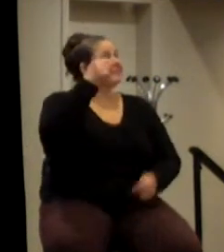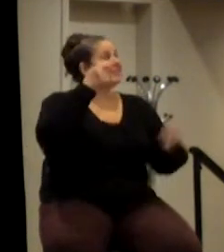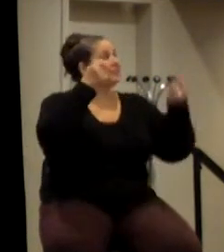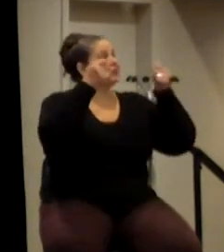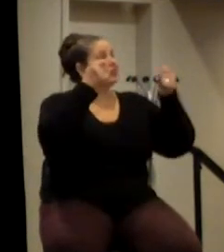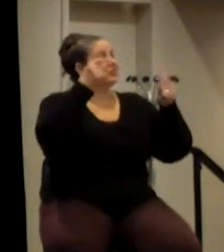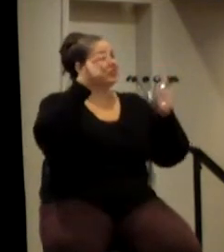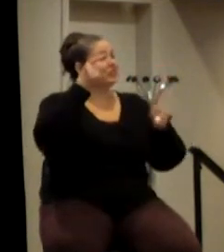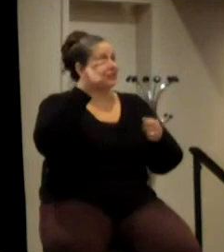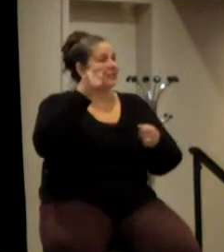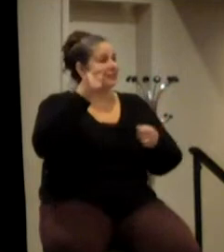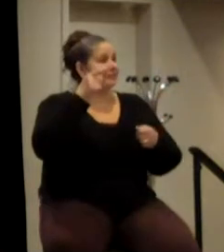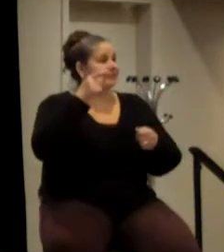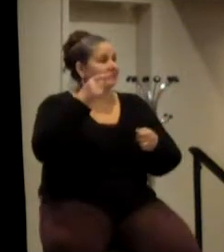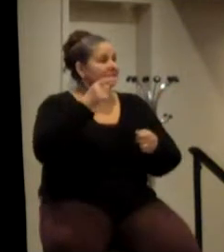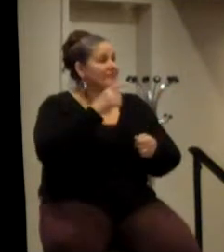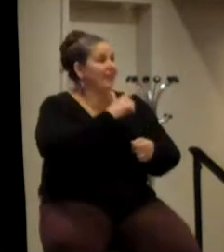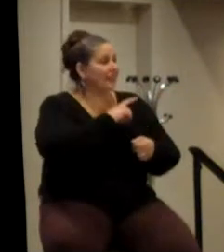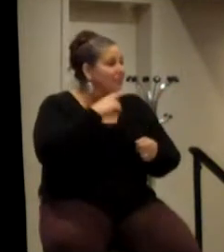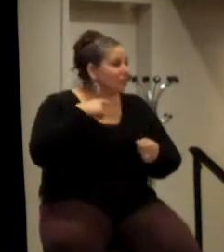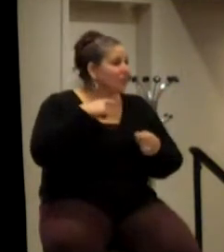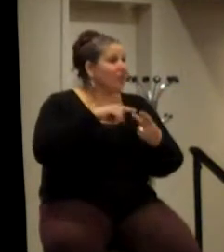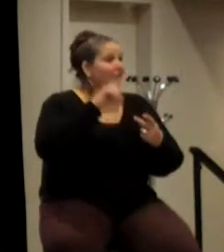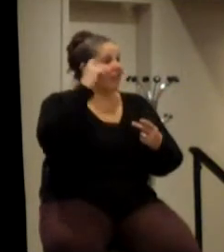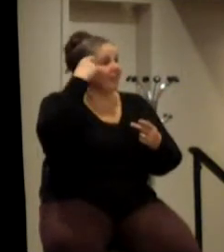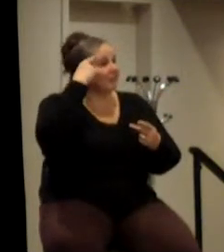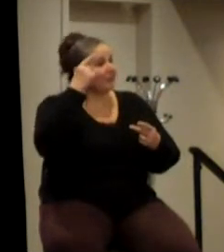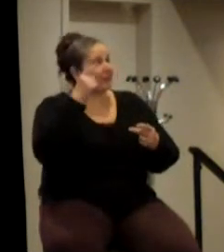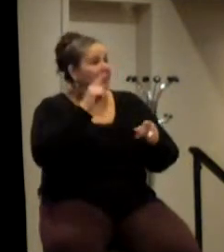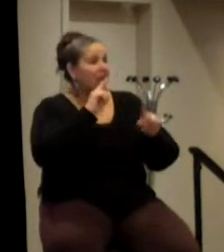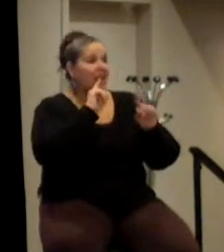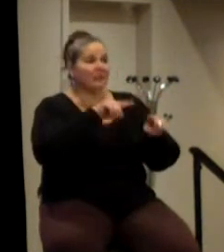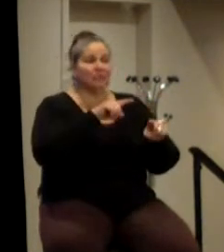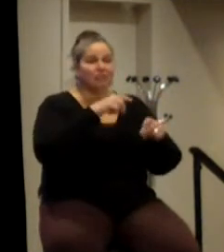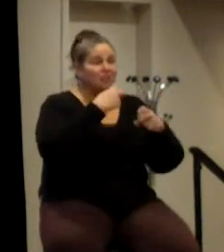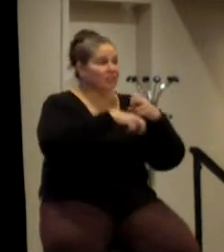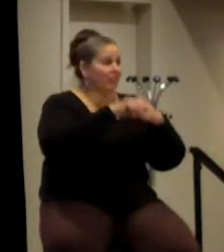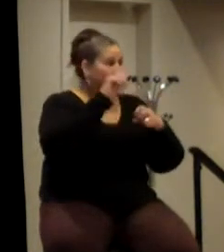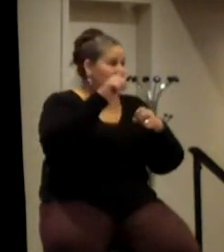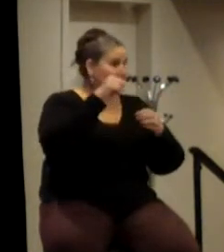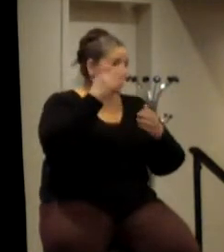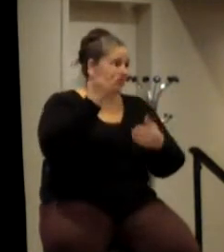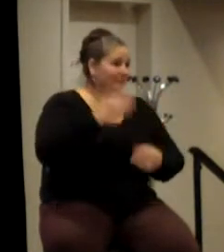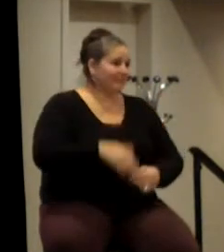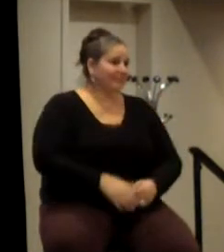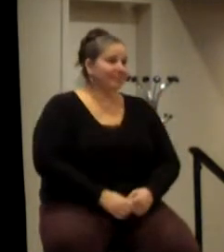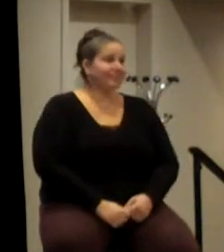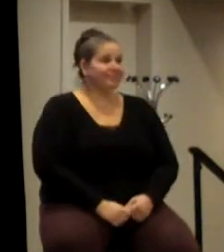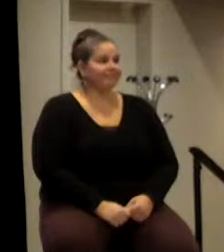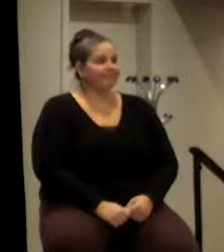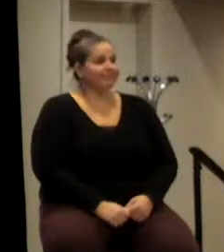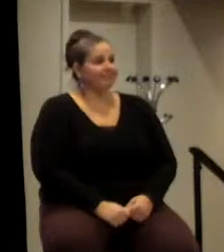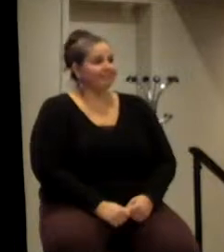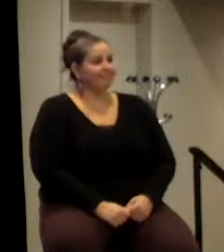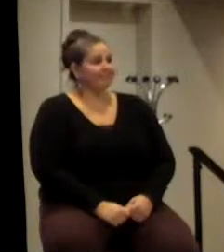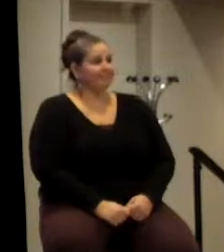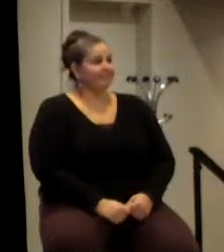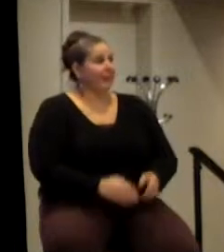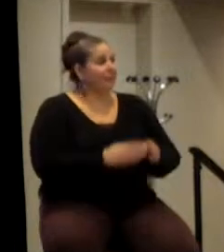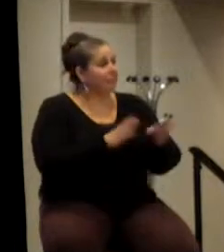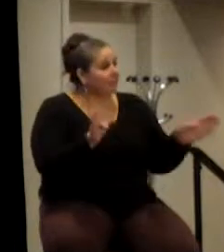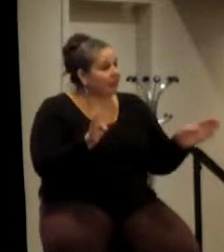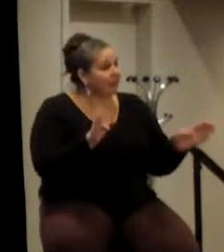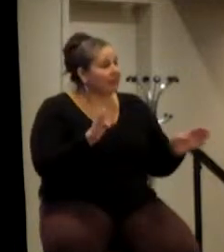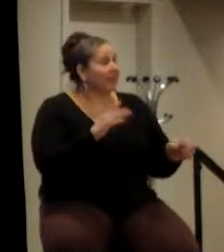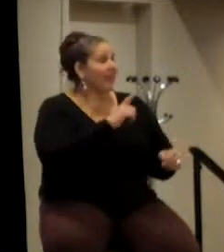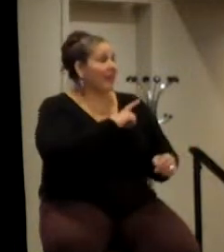branch of government and answer the tough questions. And I think then the public and the legislature goes from